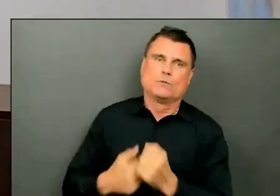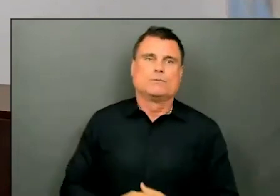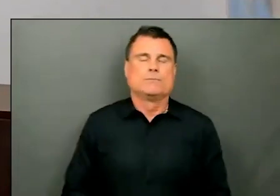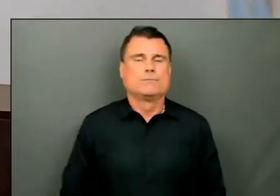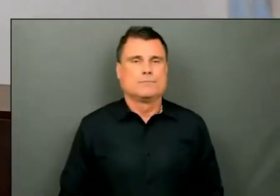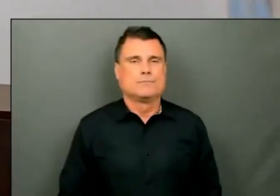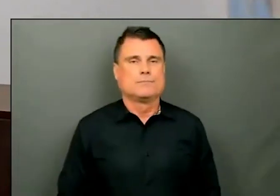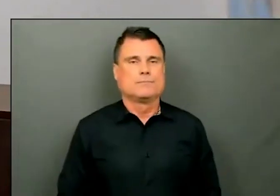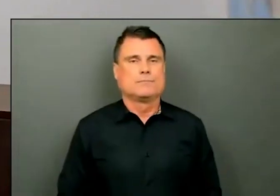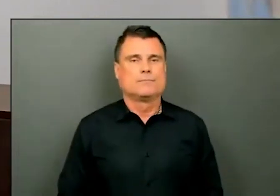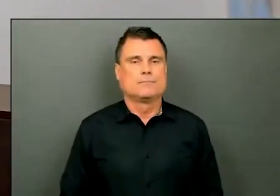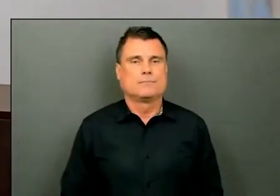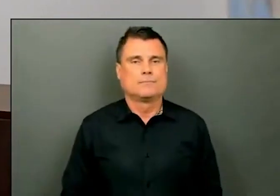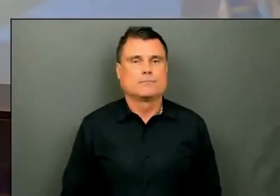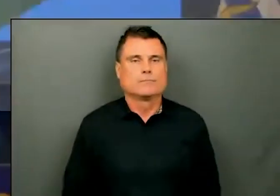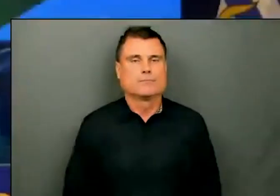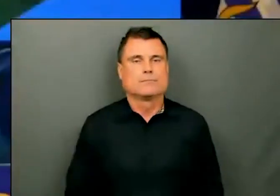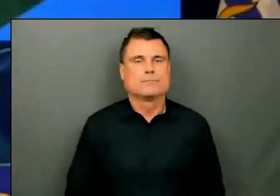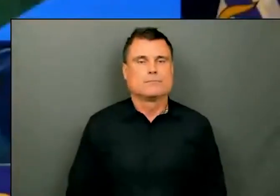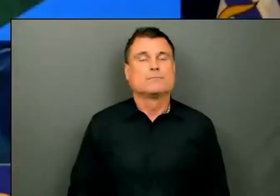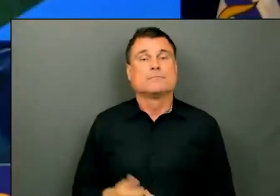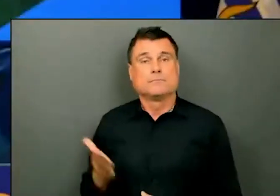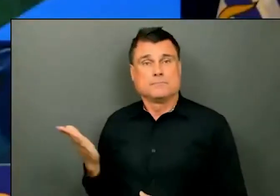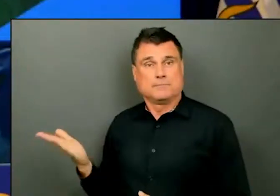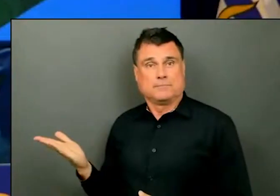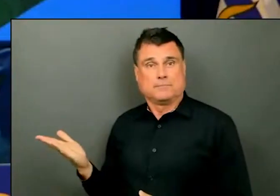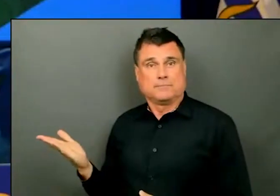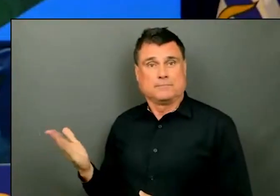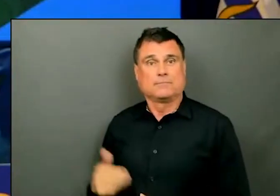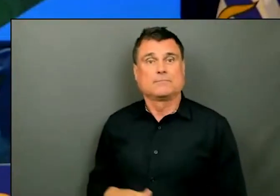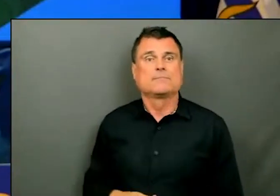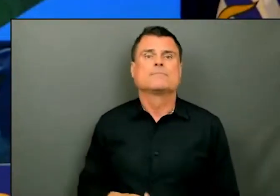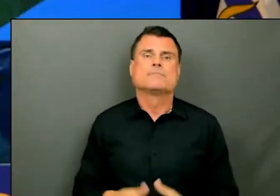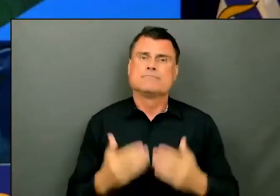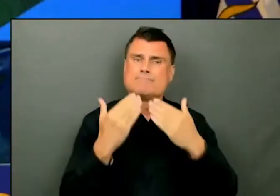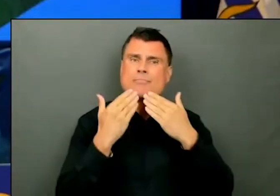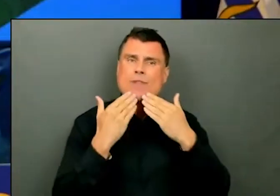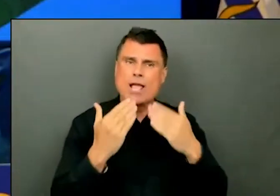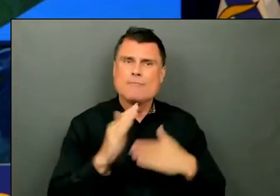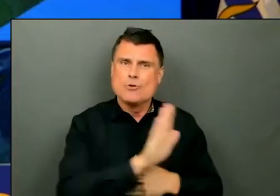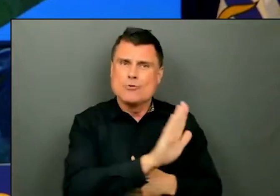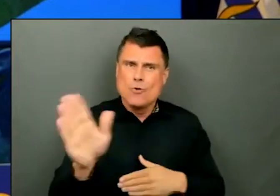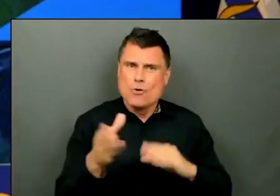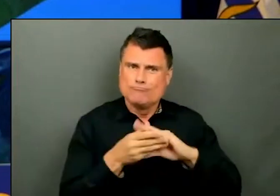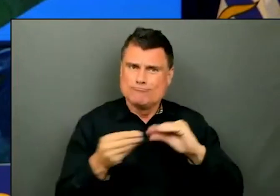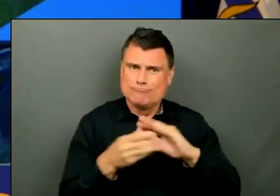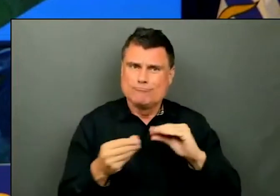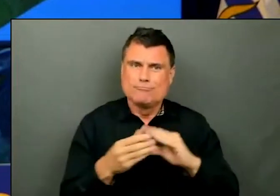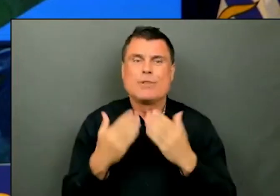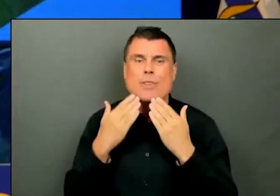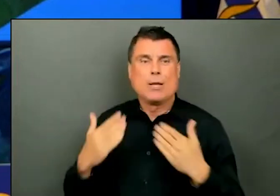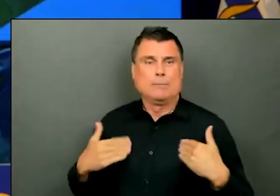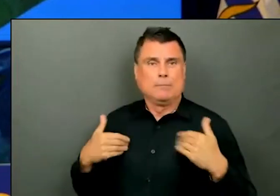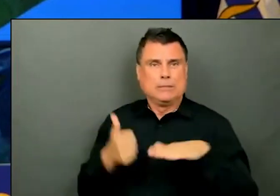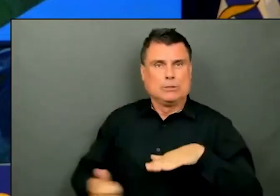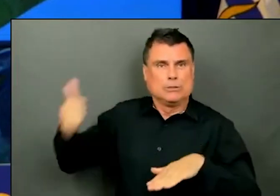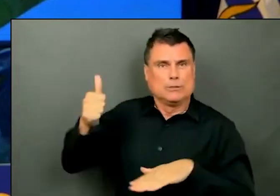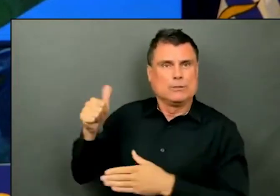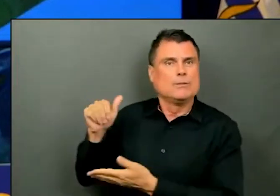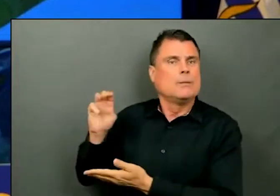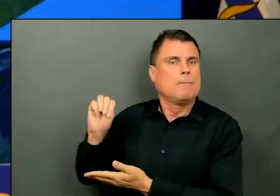over to the Premier. Thank you, Jonathan, for telling us the story of H.R. McMillan, and thank you, Mel, for laying out the details of this